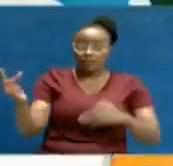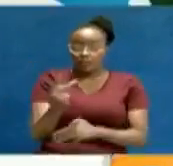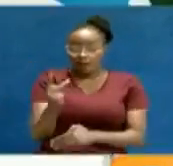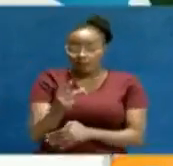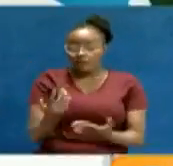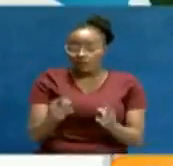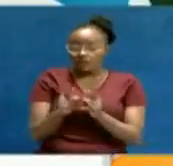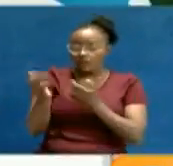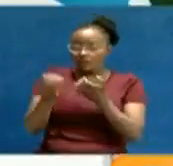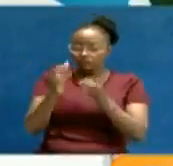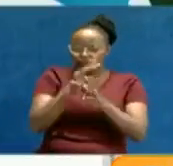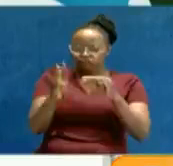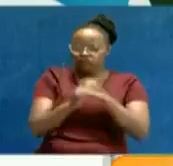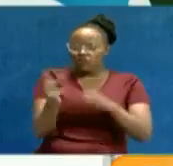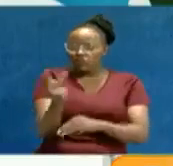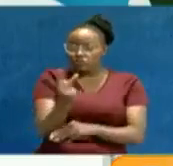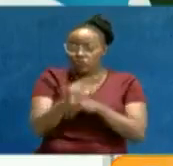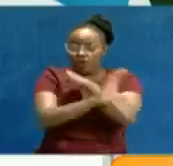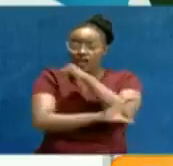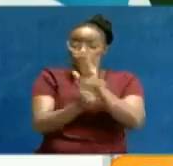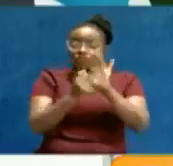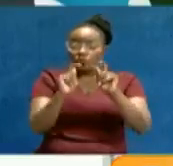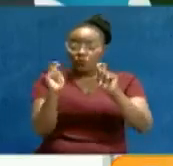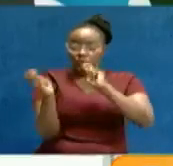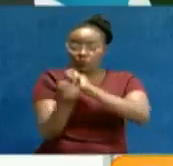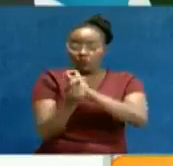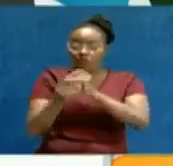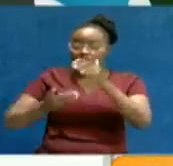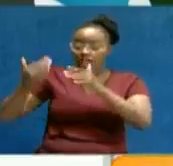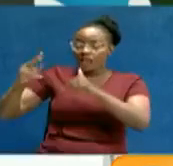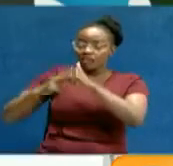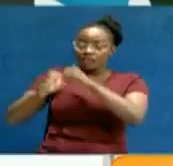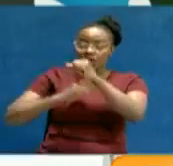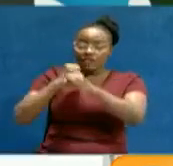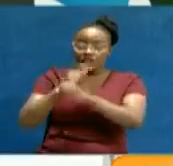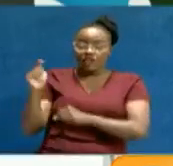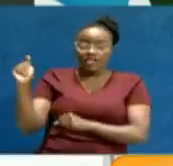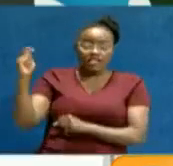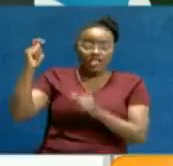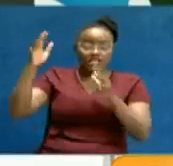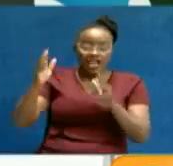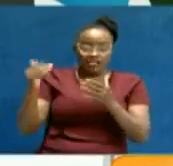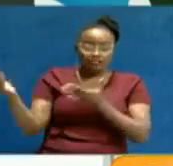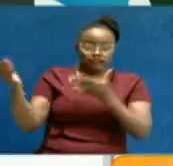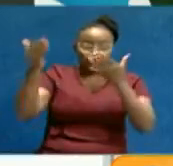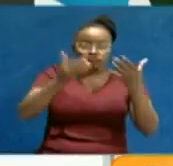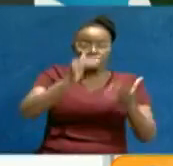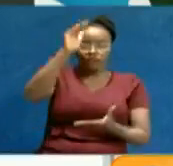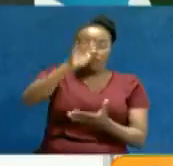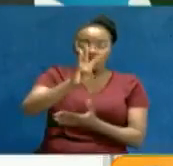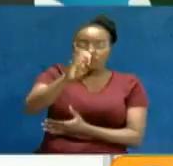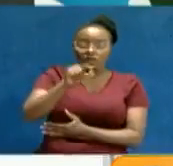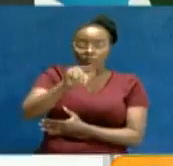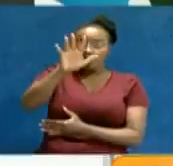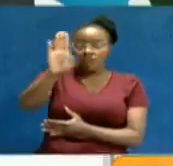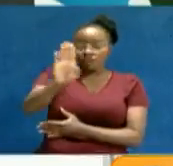at the trade statistics between the two countries showing a shift over the last 7 years. Kenya's exports to Tanzania has reduced from 40.5